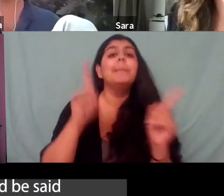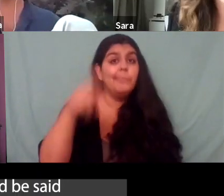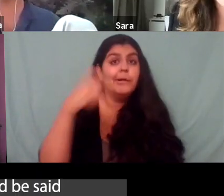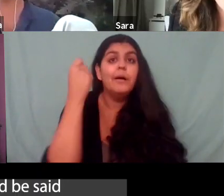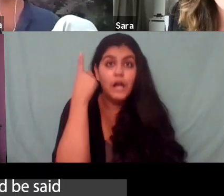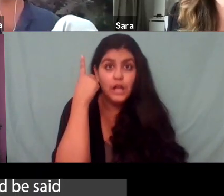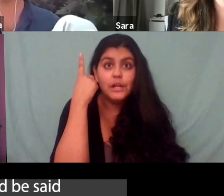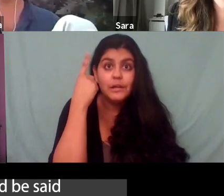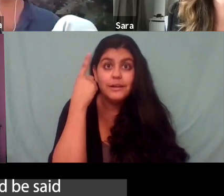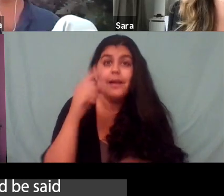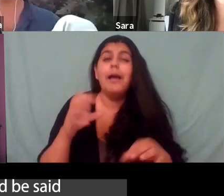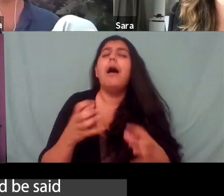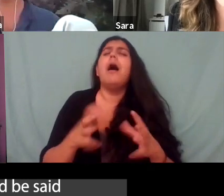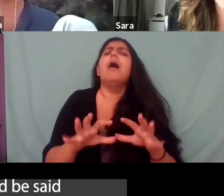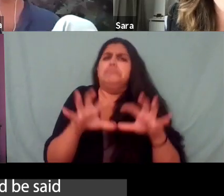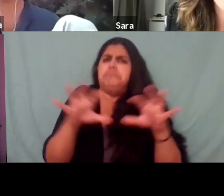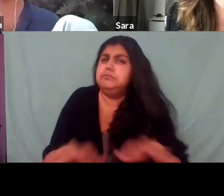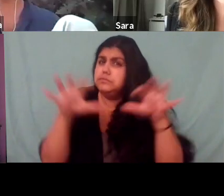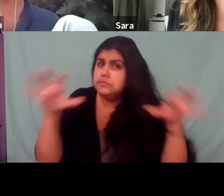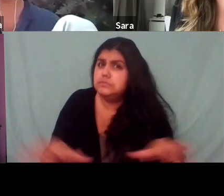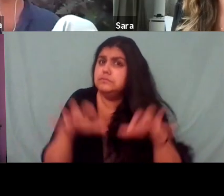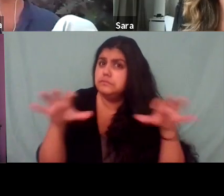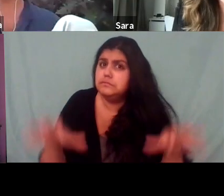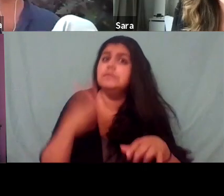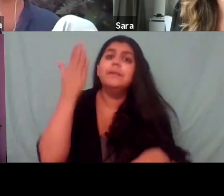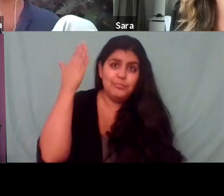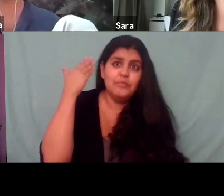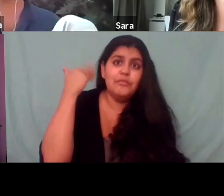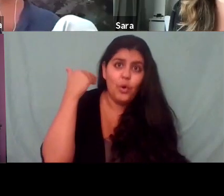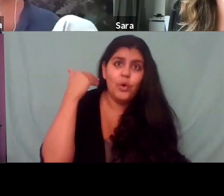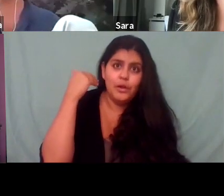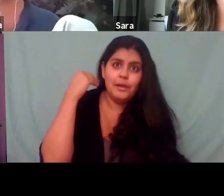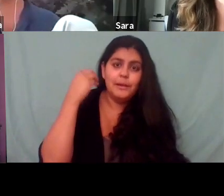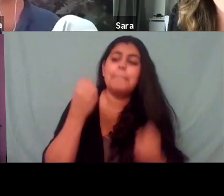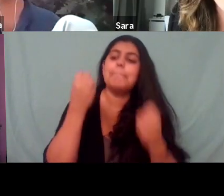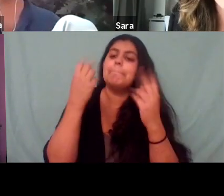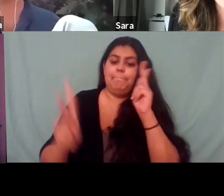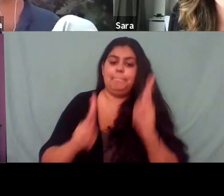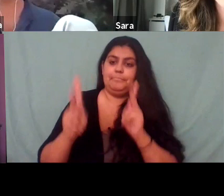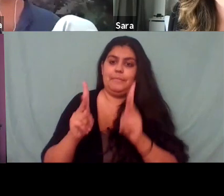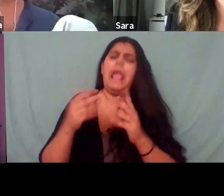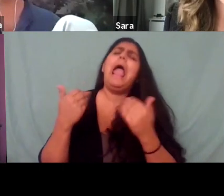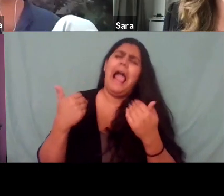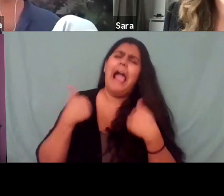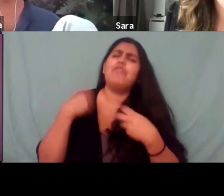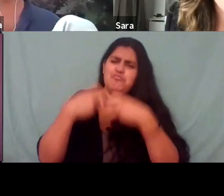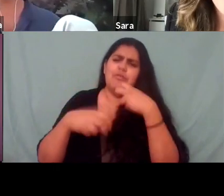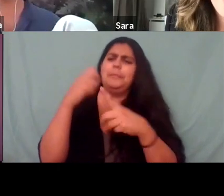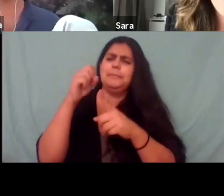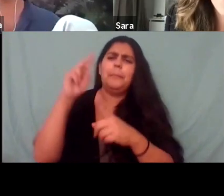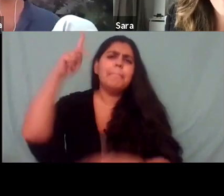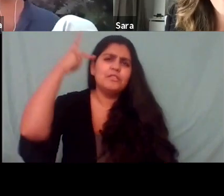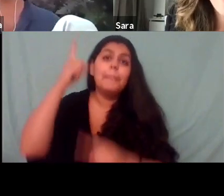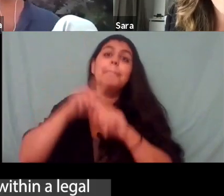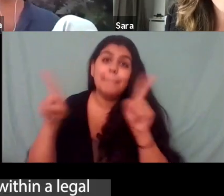it should be said that work was mostly getting done under a legally institutionalized charter. And we were